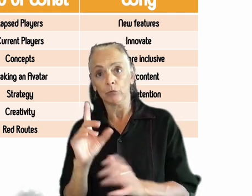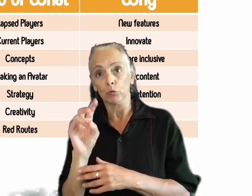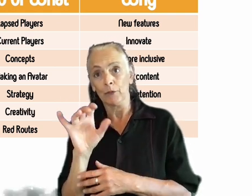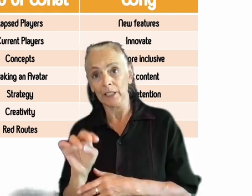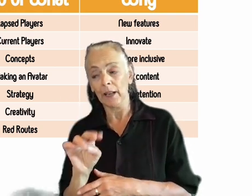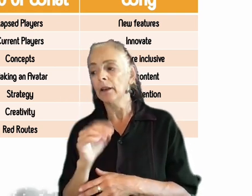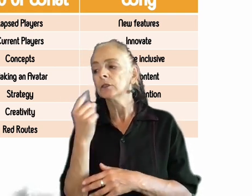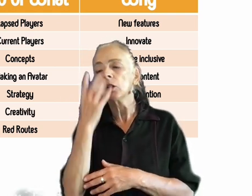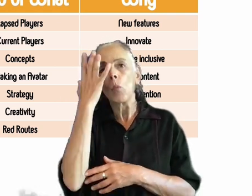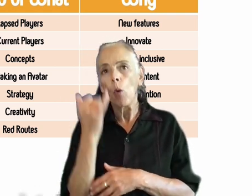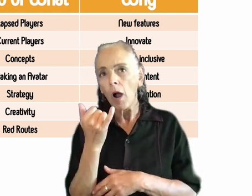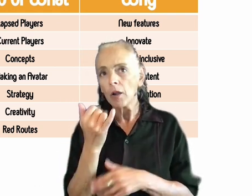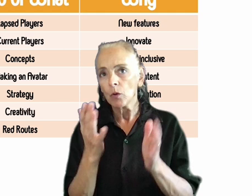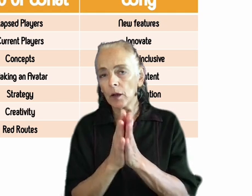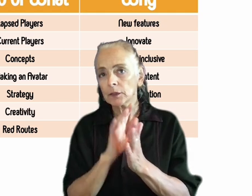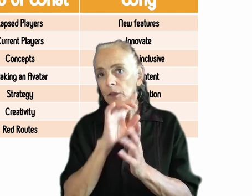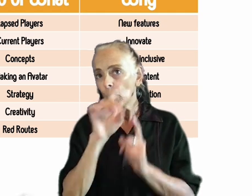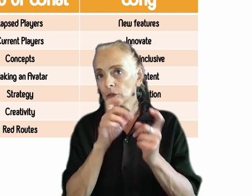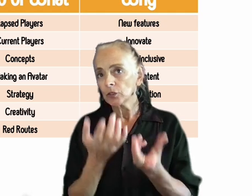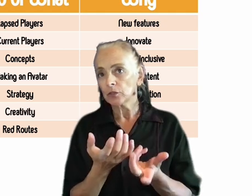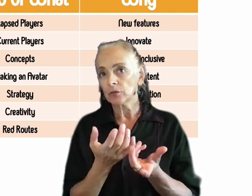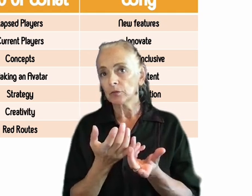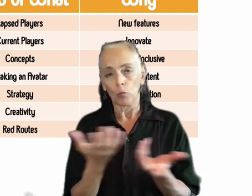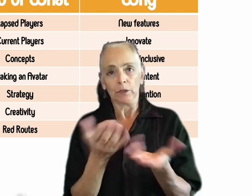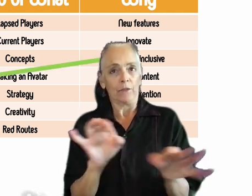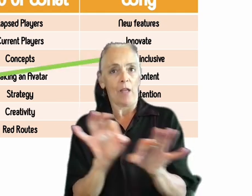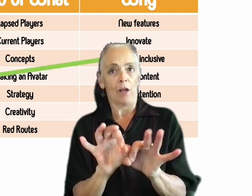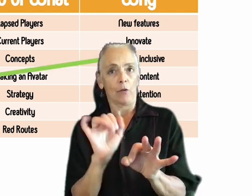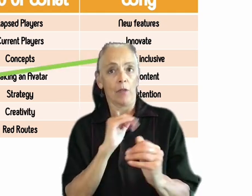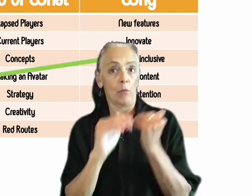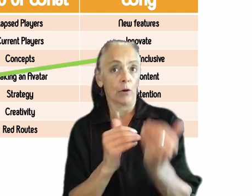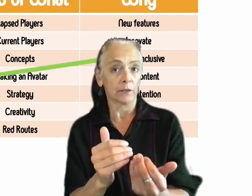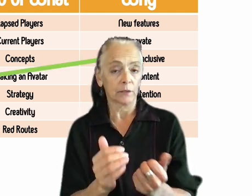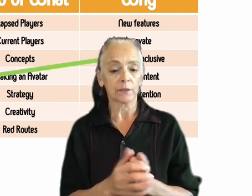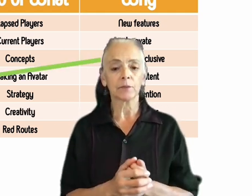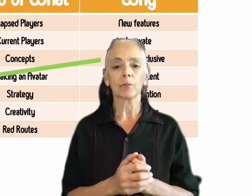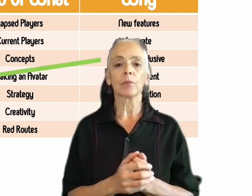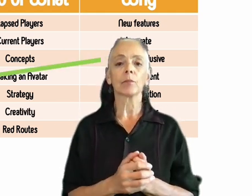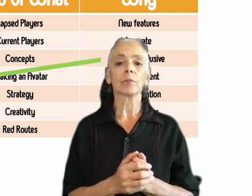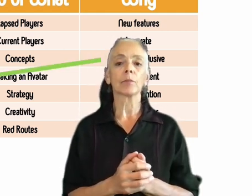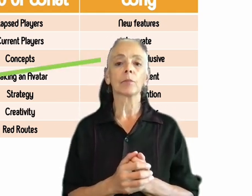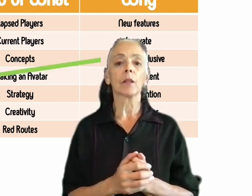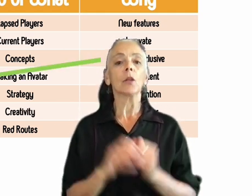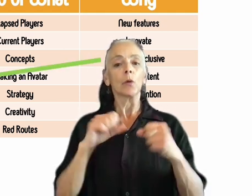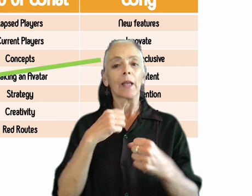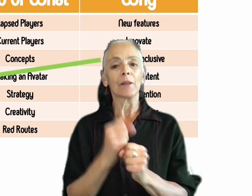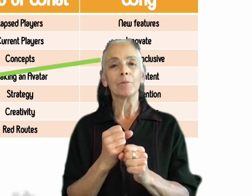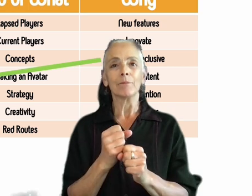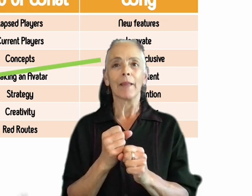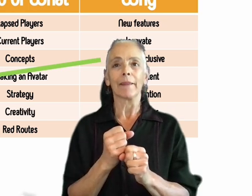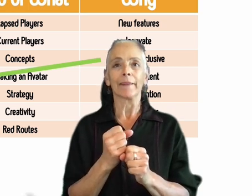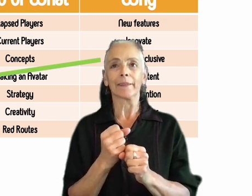question needs to get answered in the first place like the value to the business right so you can make a grab bag of